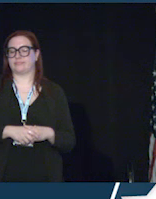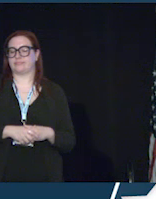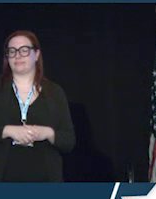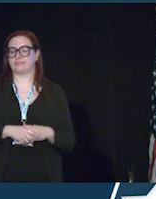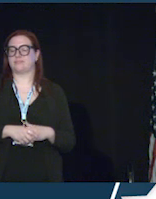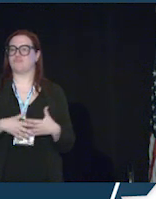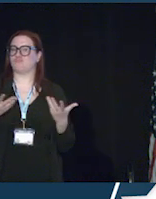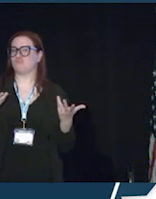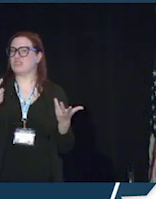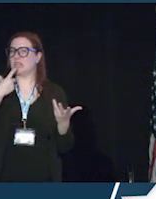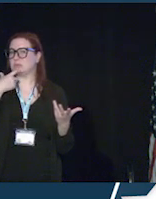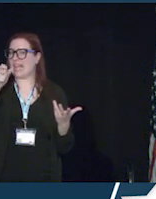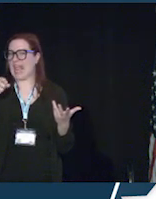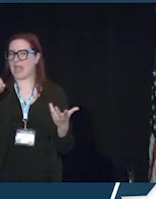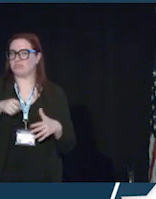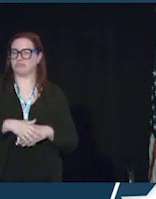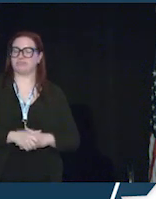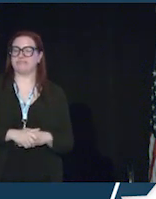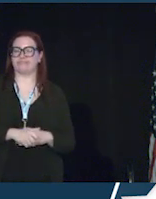so I would say,